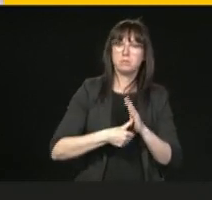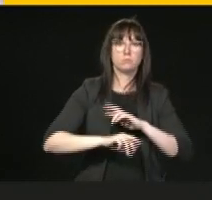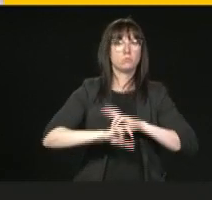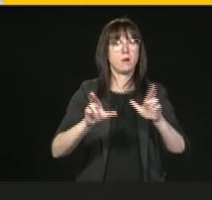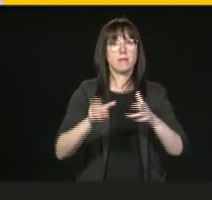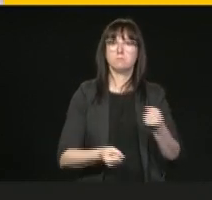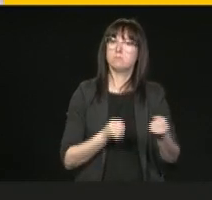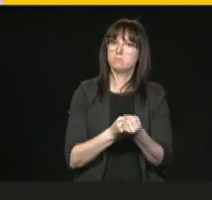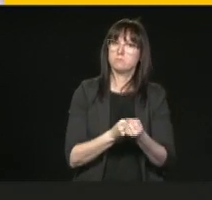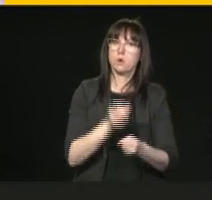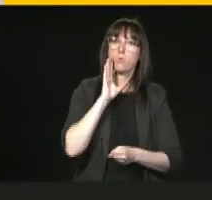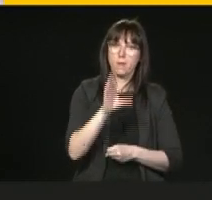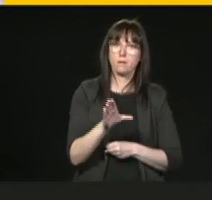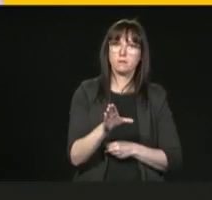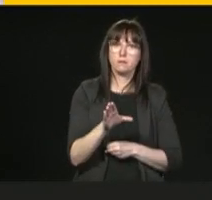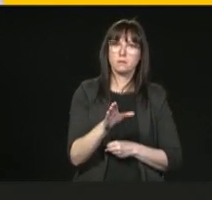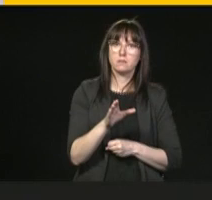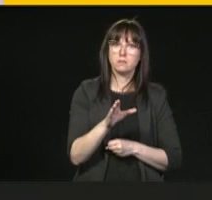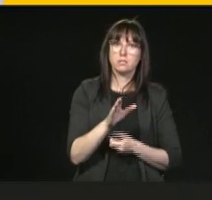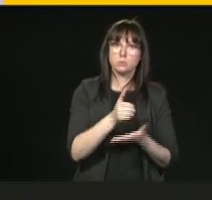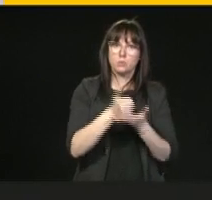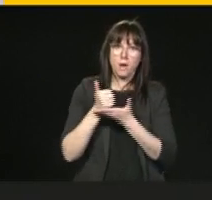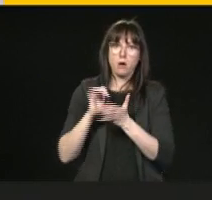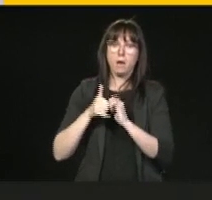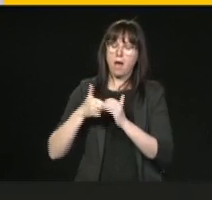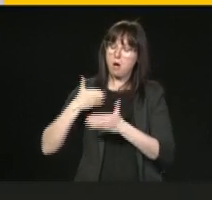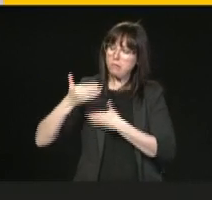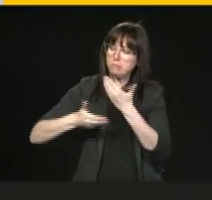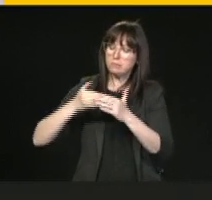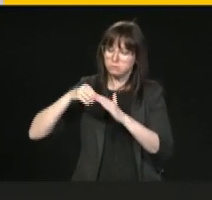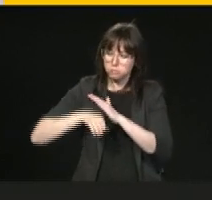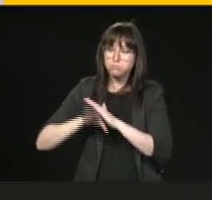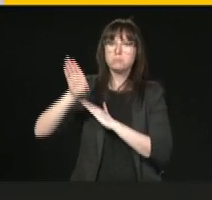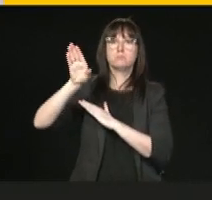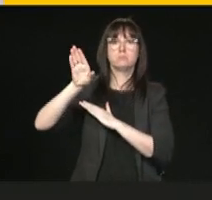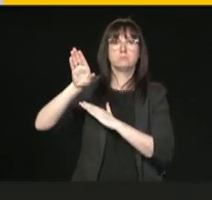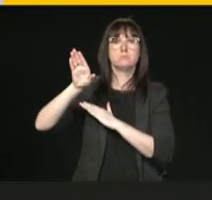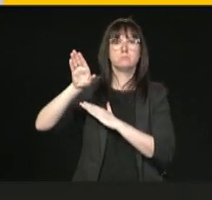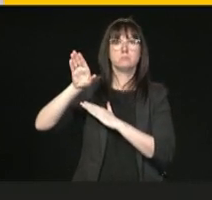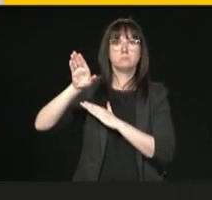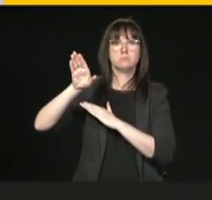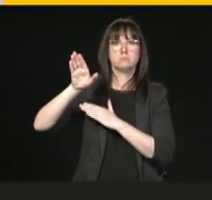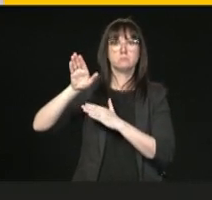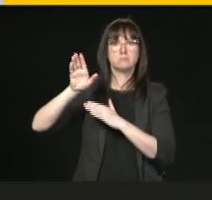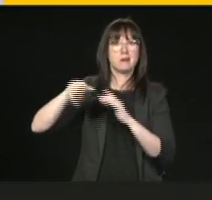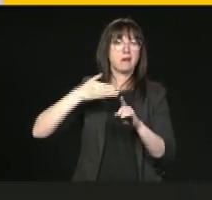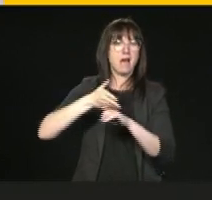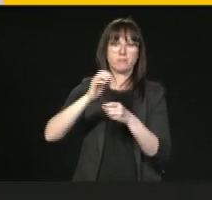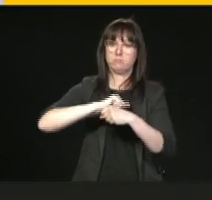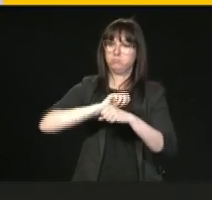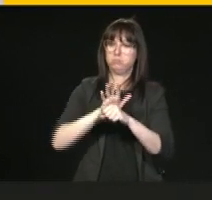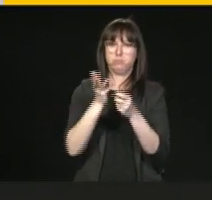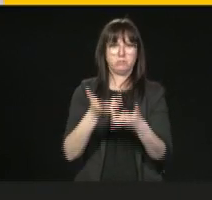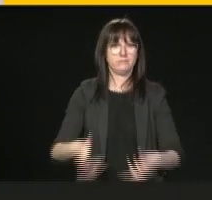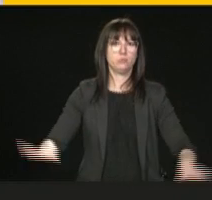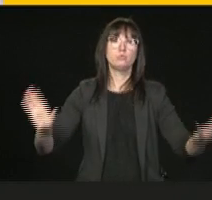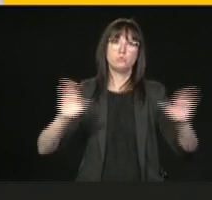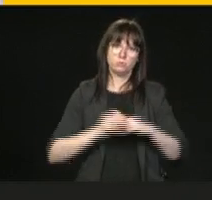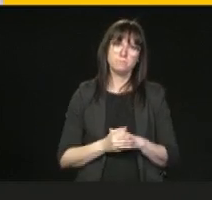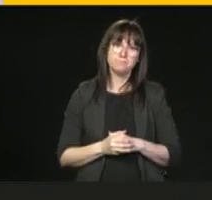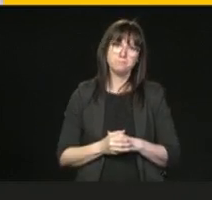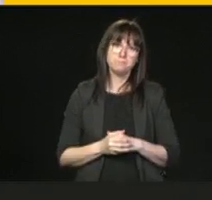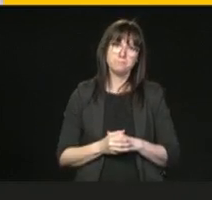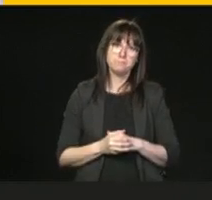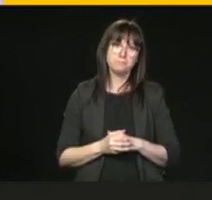you to help us through this moment so we can come back once we're all safer, stronger than ever before.